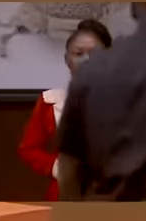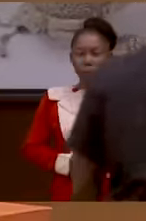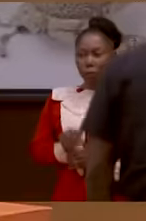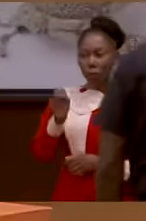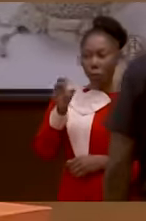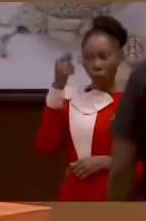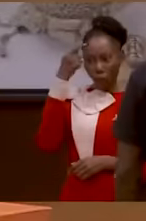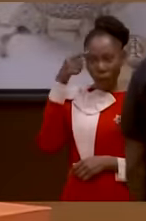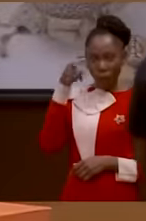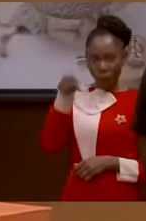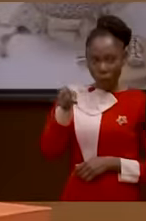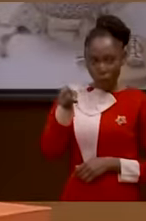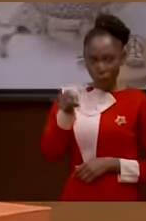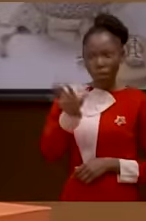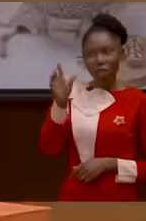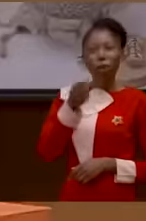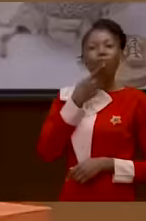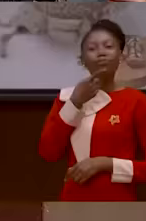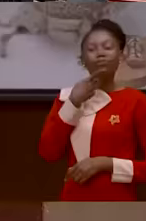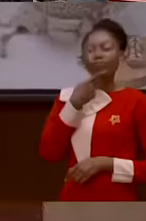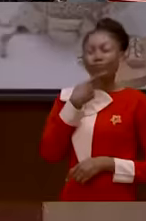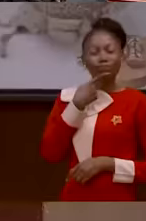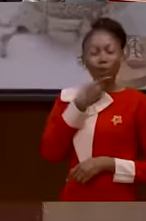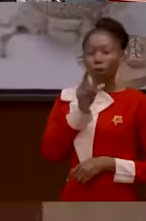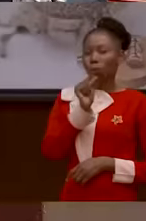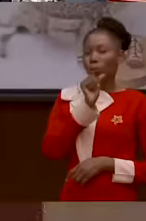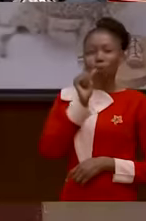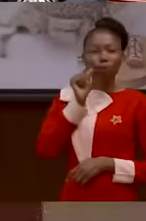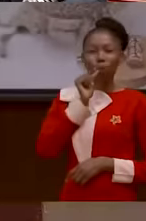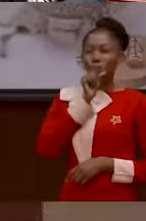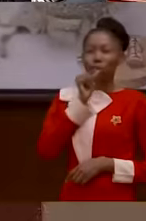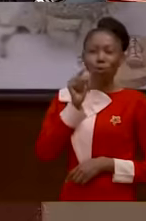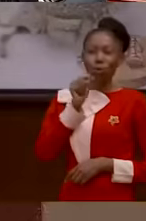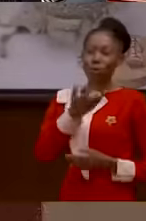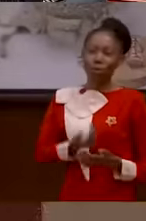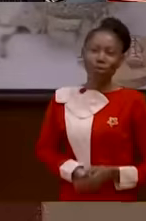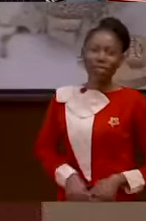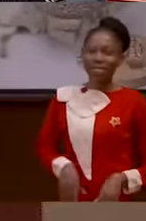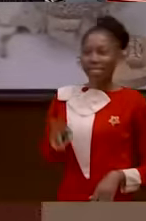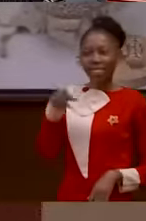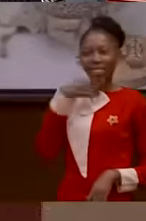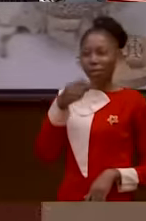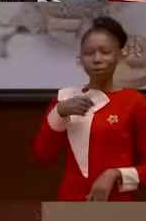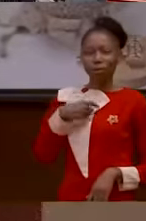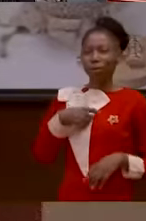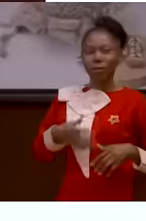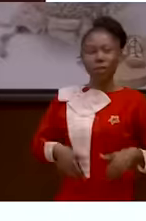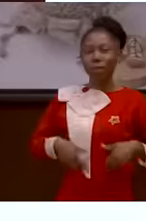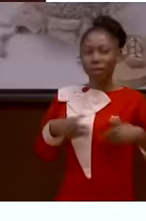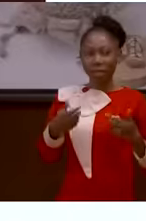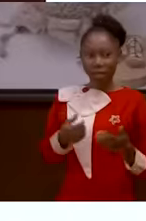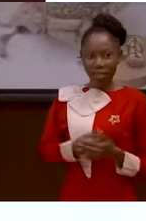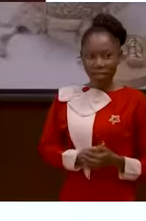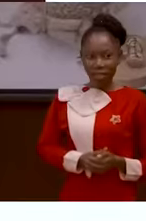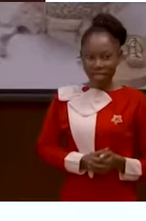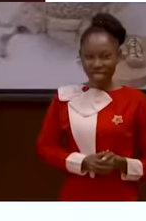for you, your mouth is too sharp. Mom, it's not that I'm angry. I'm really, really angry. I'm mad at him. Really, really mad. Your mouth